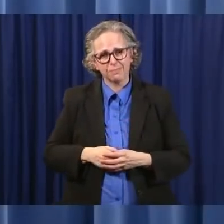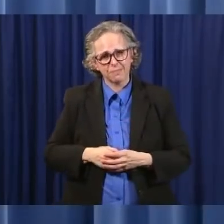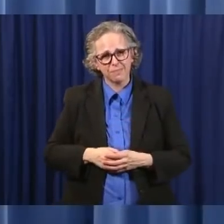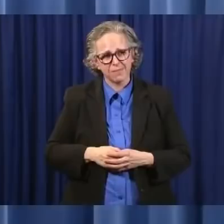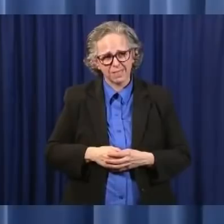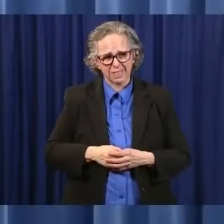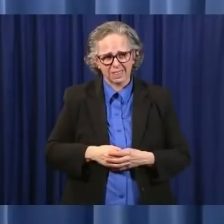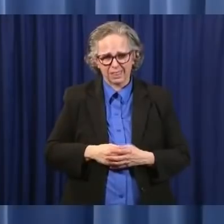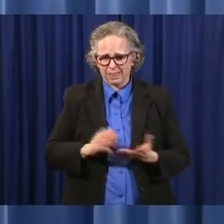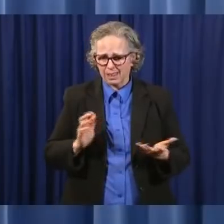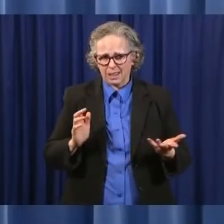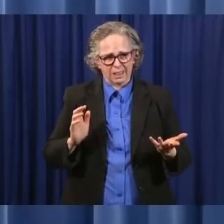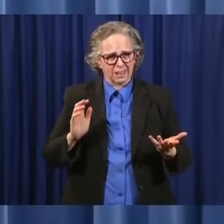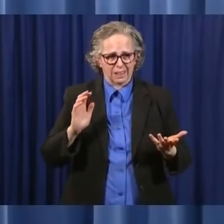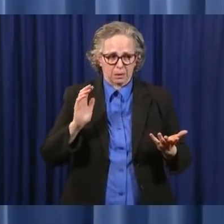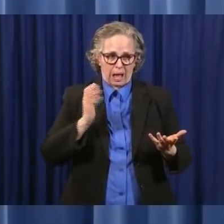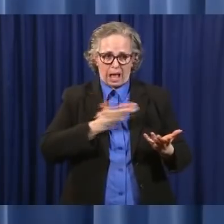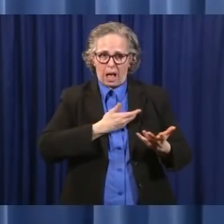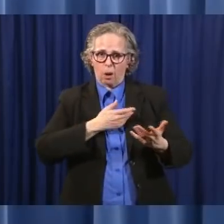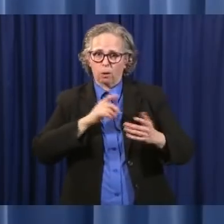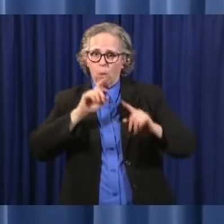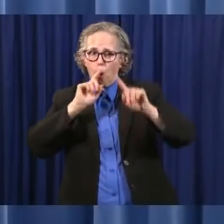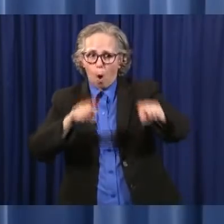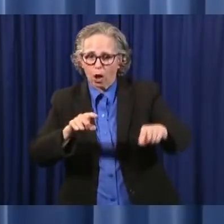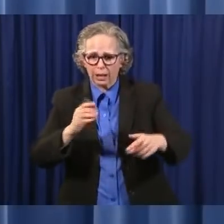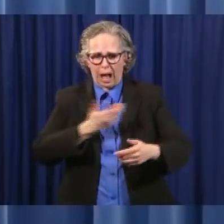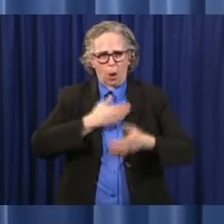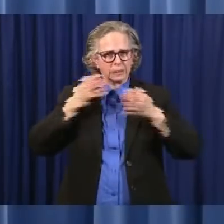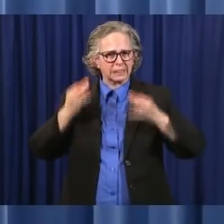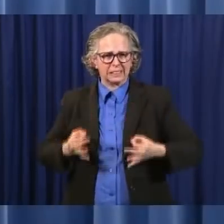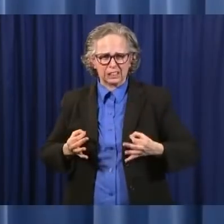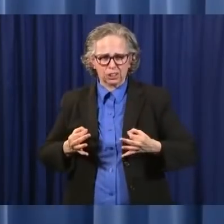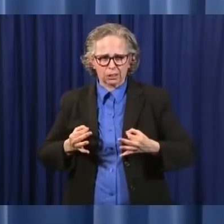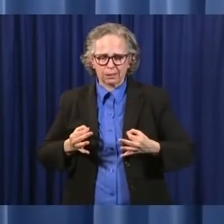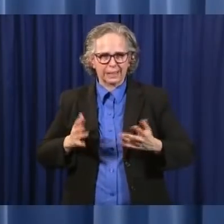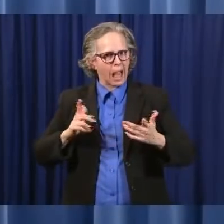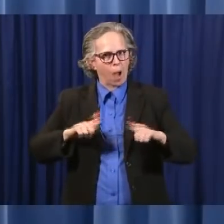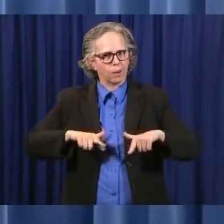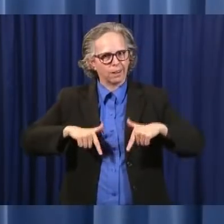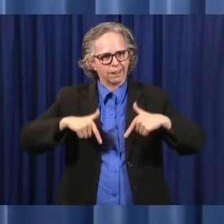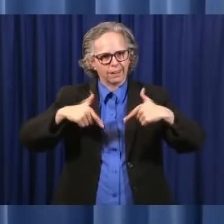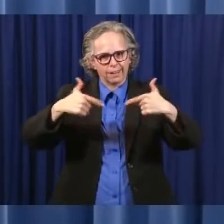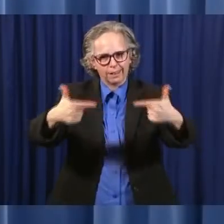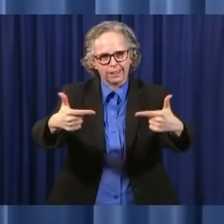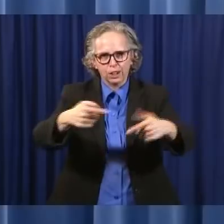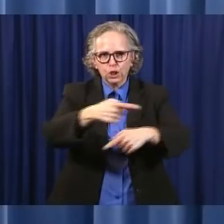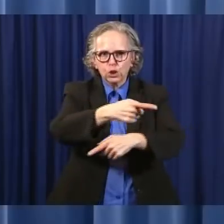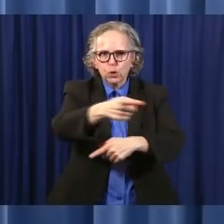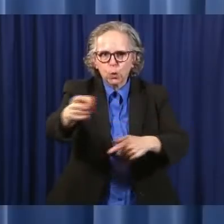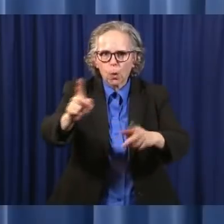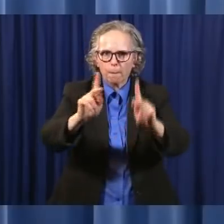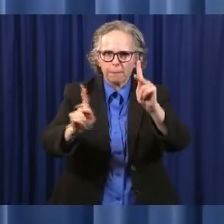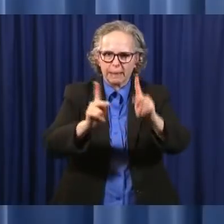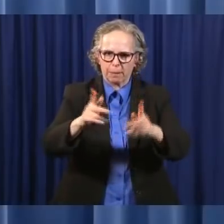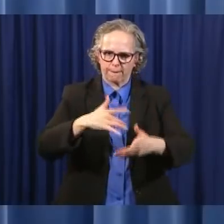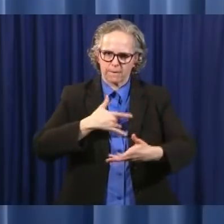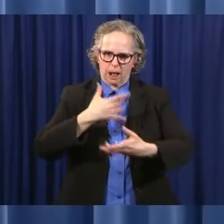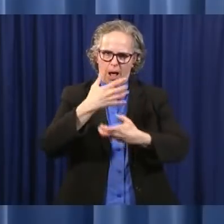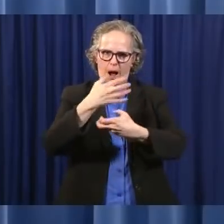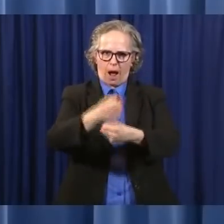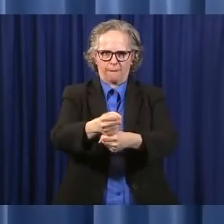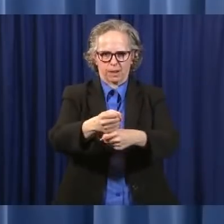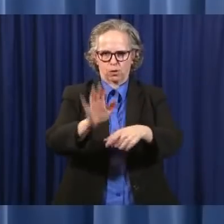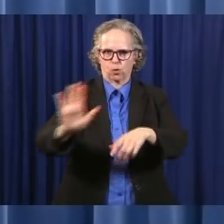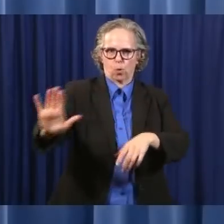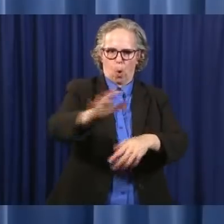saying, what she orders. It is more about the public's confidence. And so, I think that's what's